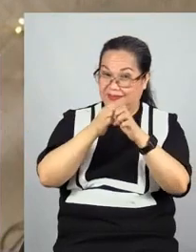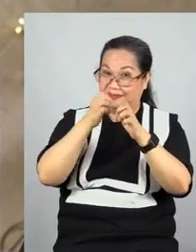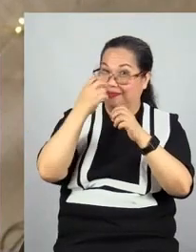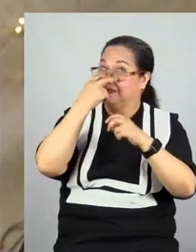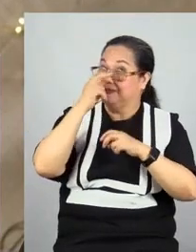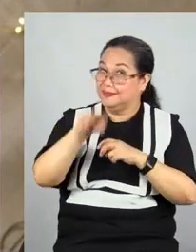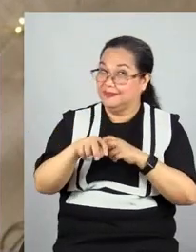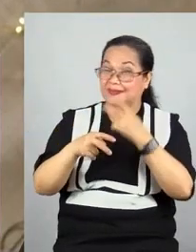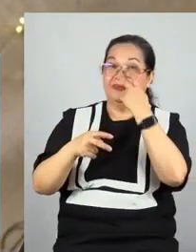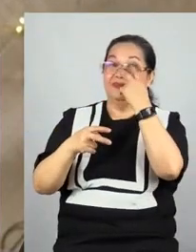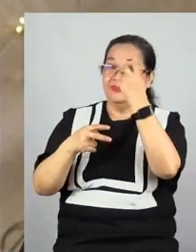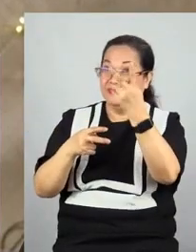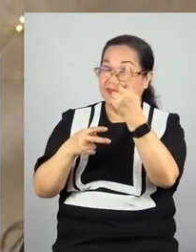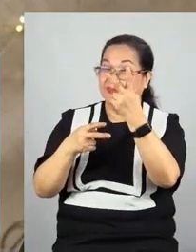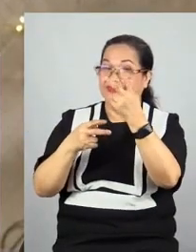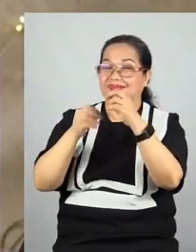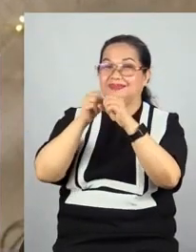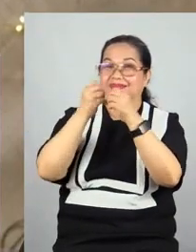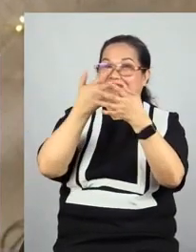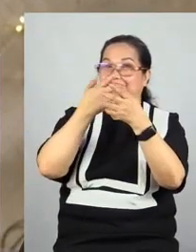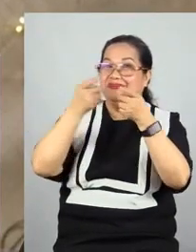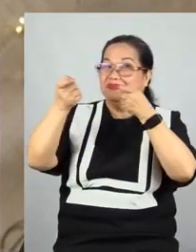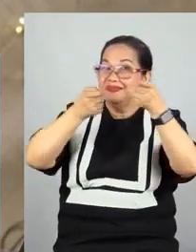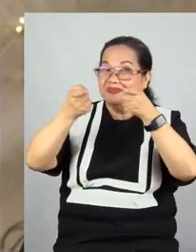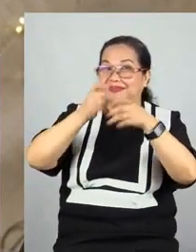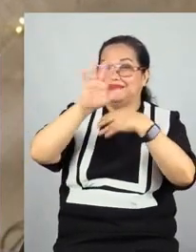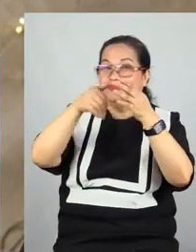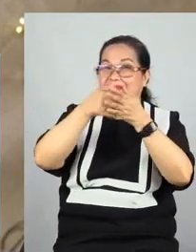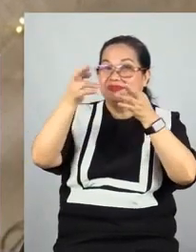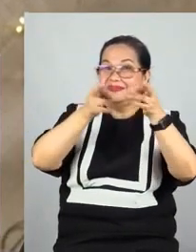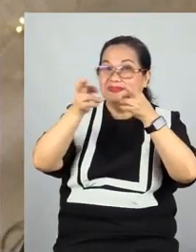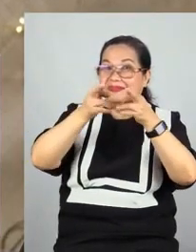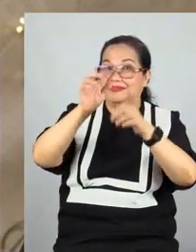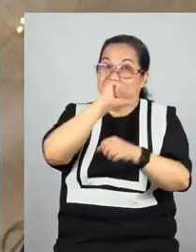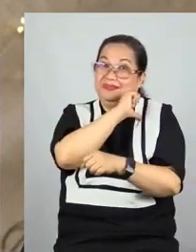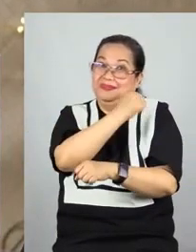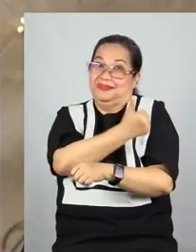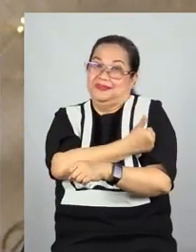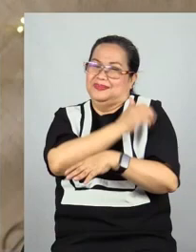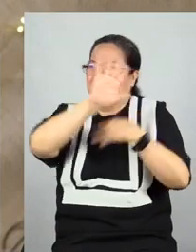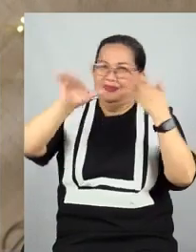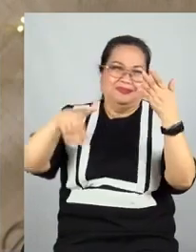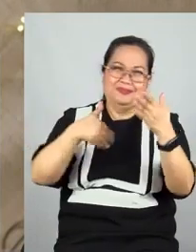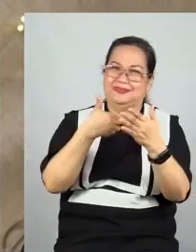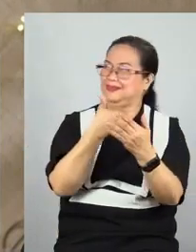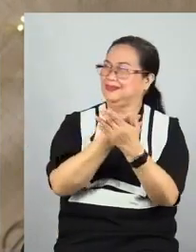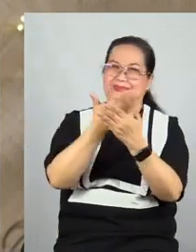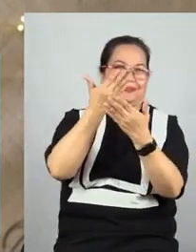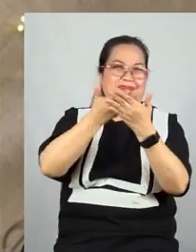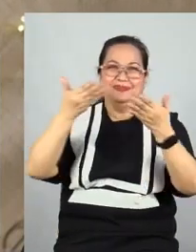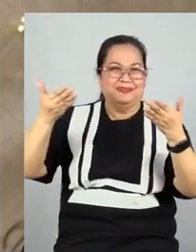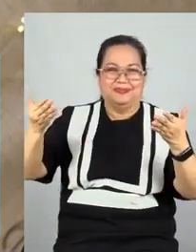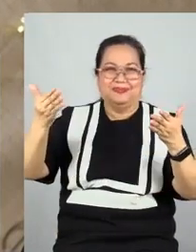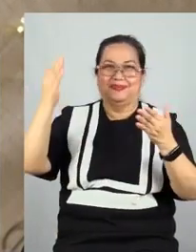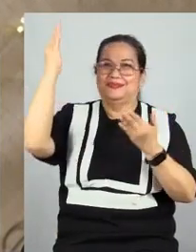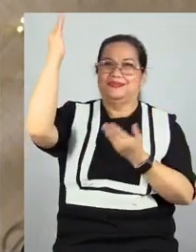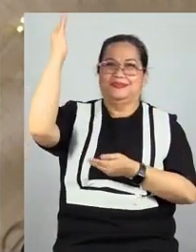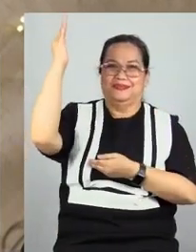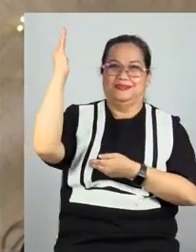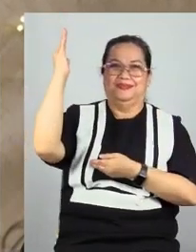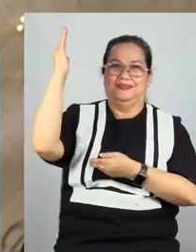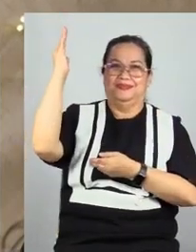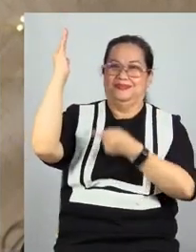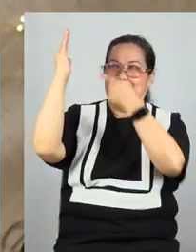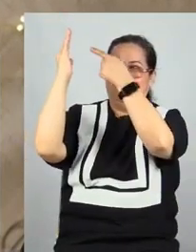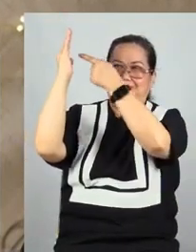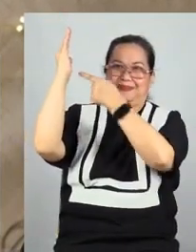and invisible, whether thrones or dominions or rulers or authorities. All things, sabi ni Pablo,